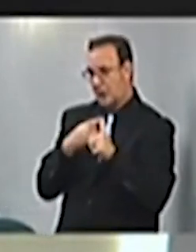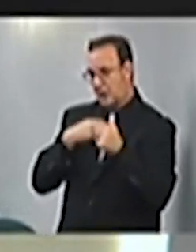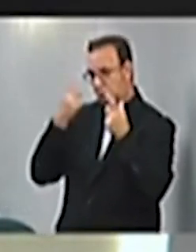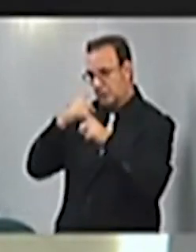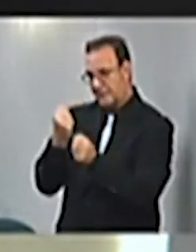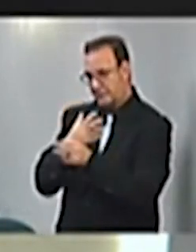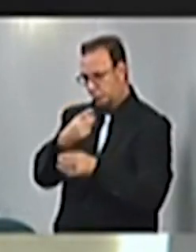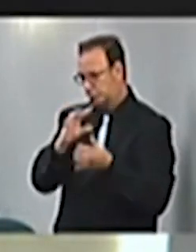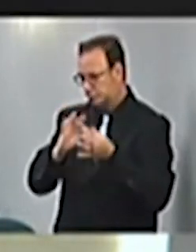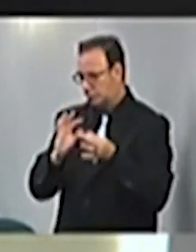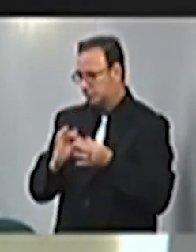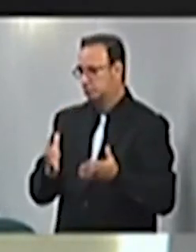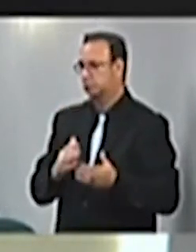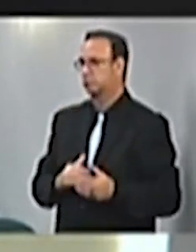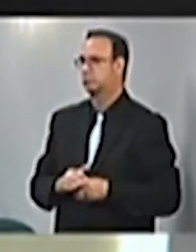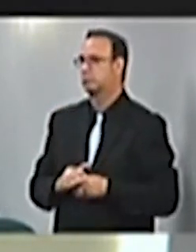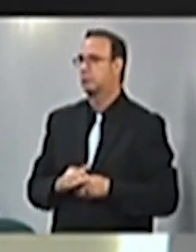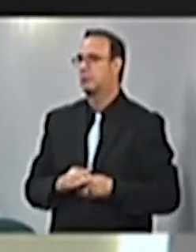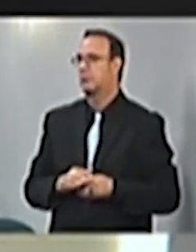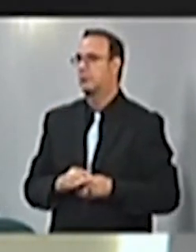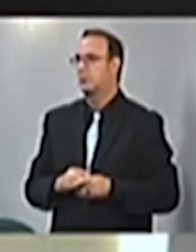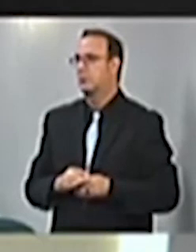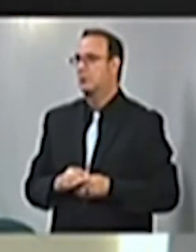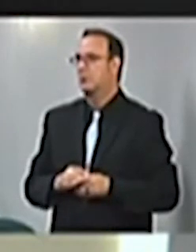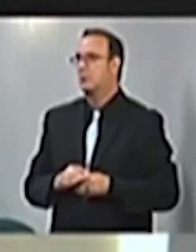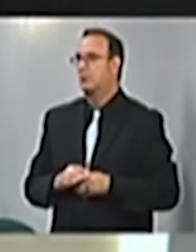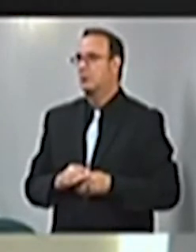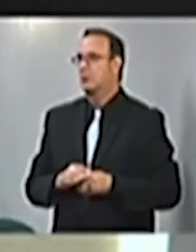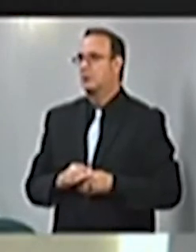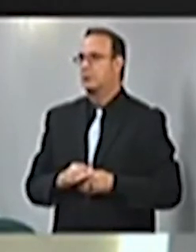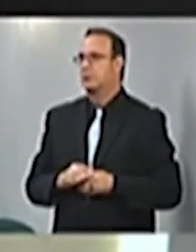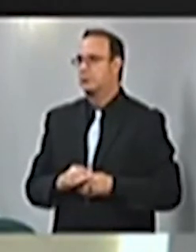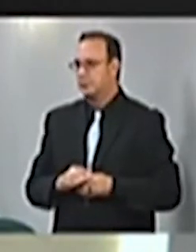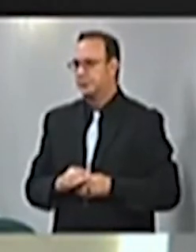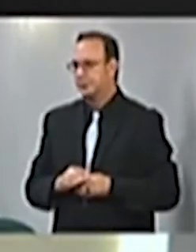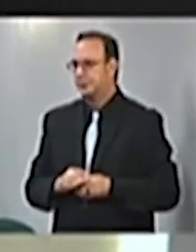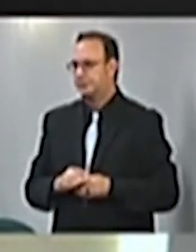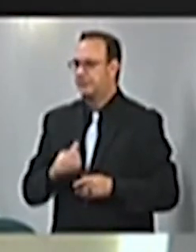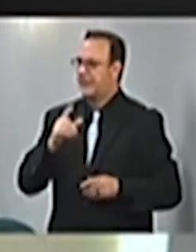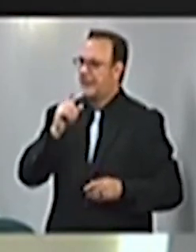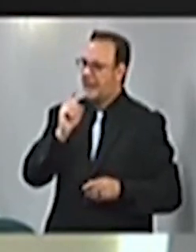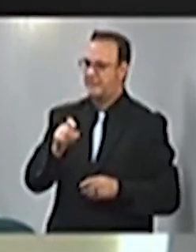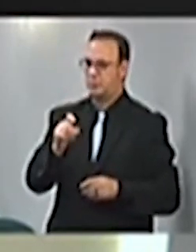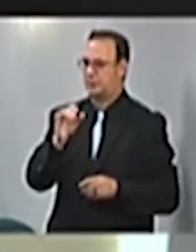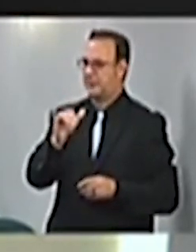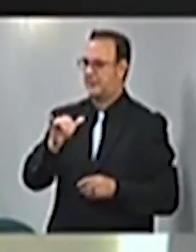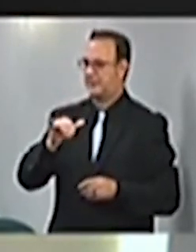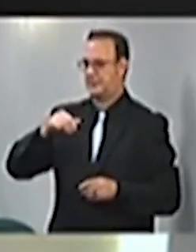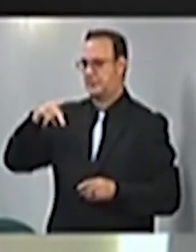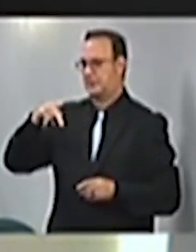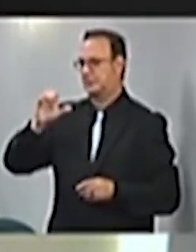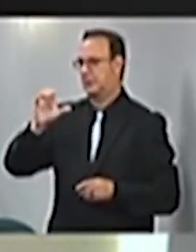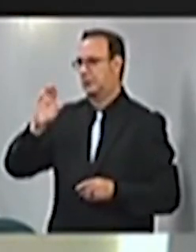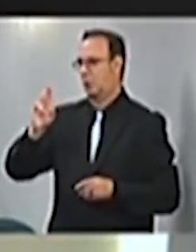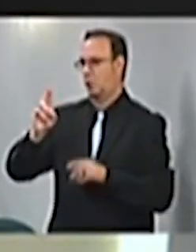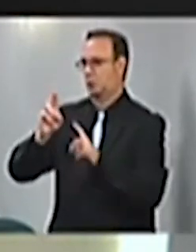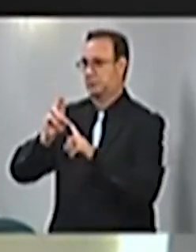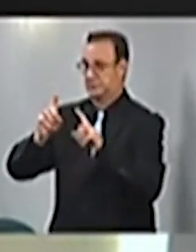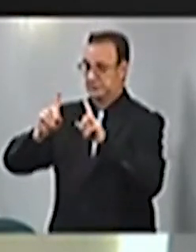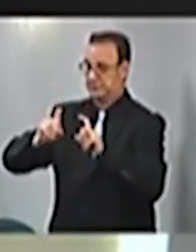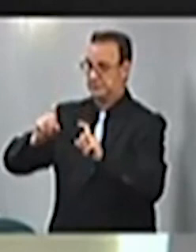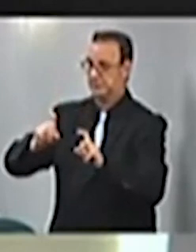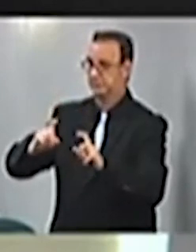has never really been used widely on the scale. And you can do a thought experiment about if